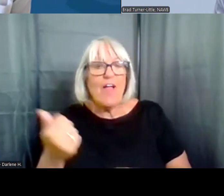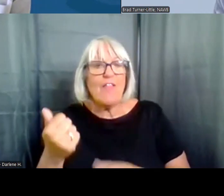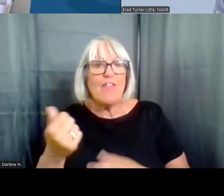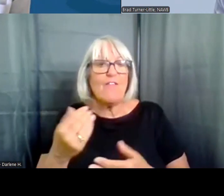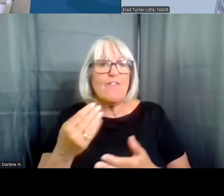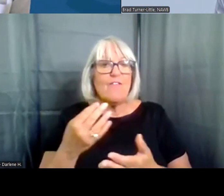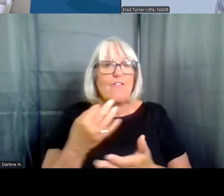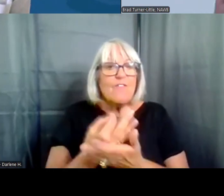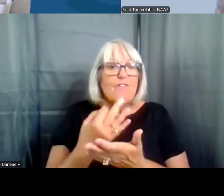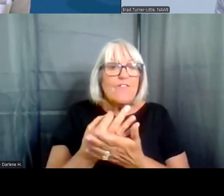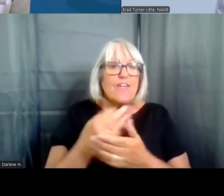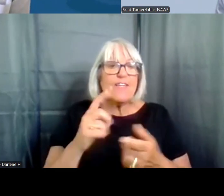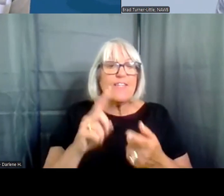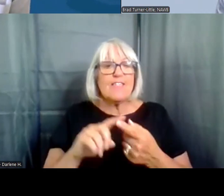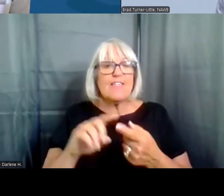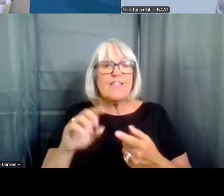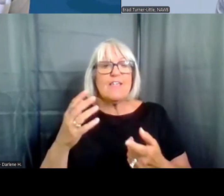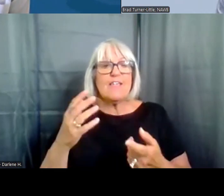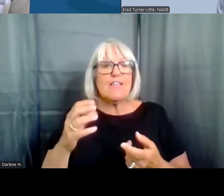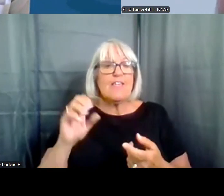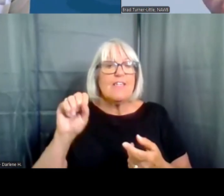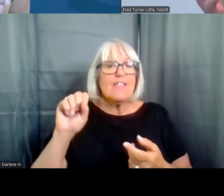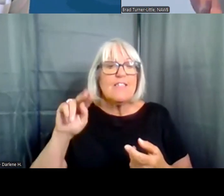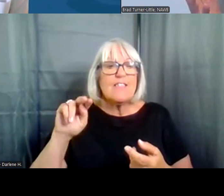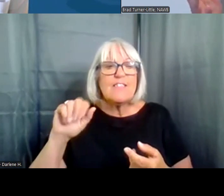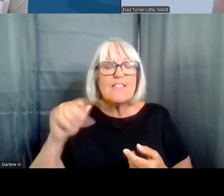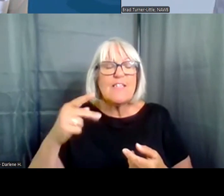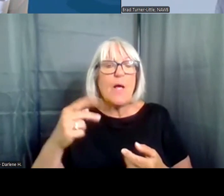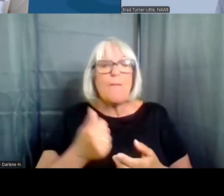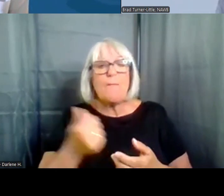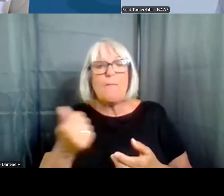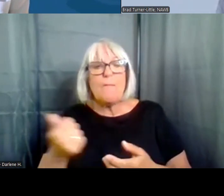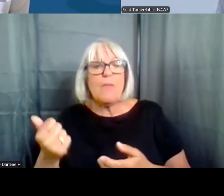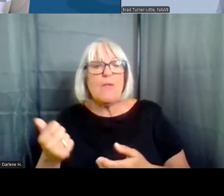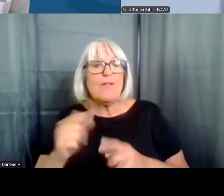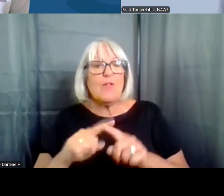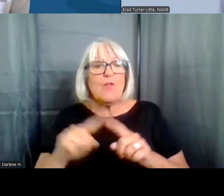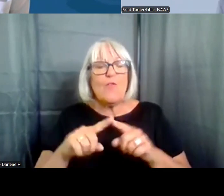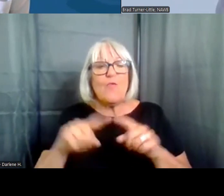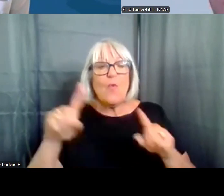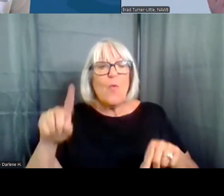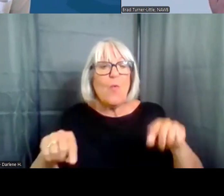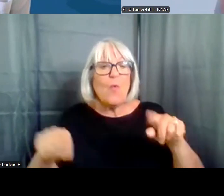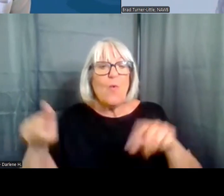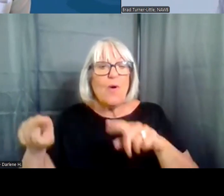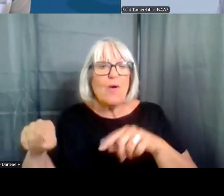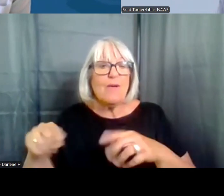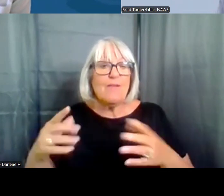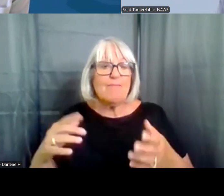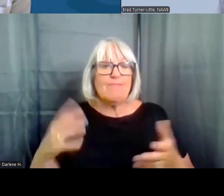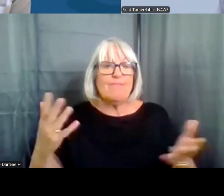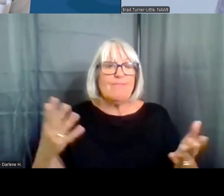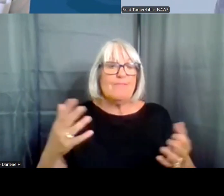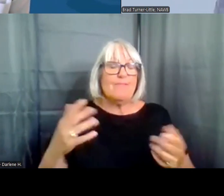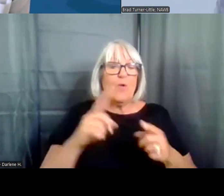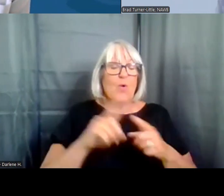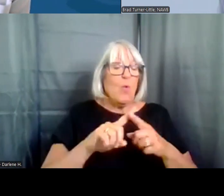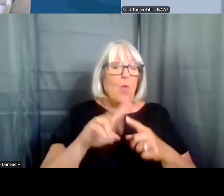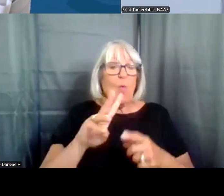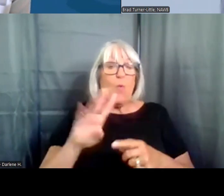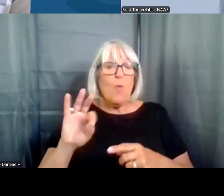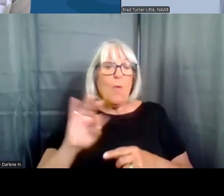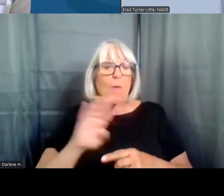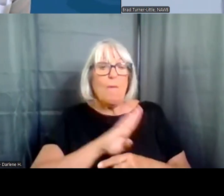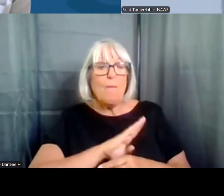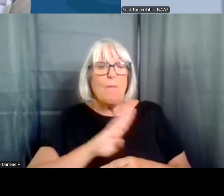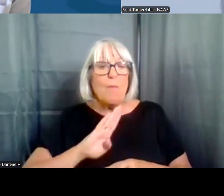distinctly and appropriate, in appropriate ways with. There are even workforce boards that are employment networks and the ticket to work world and the Social